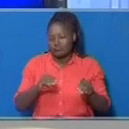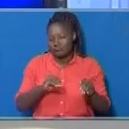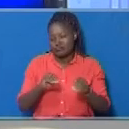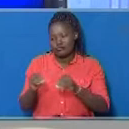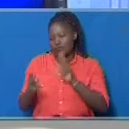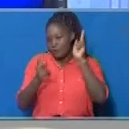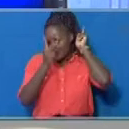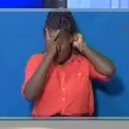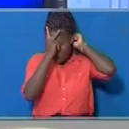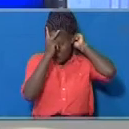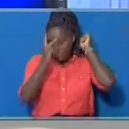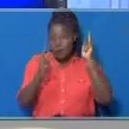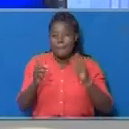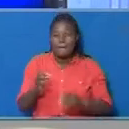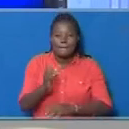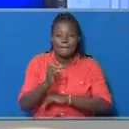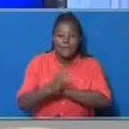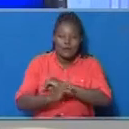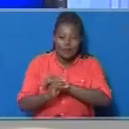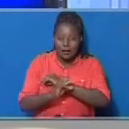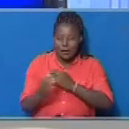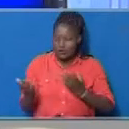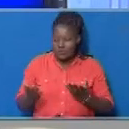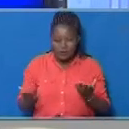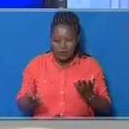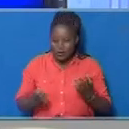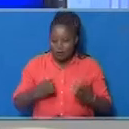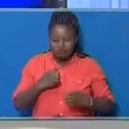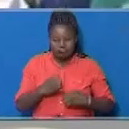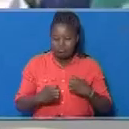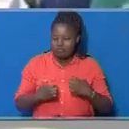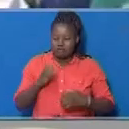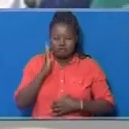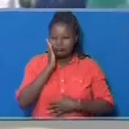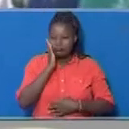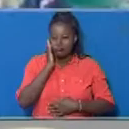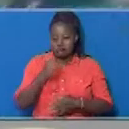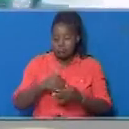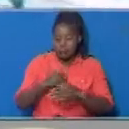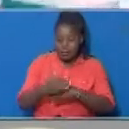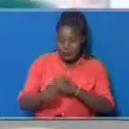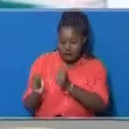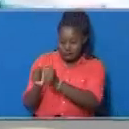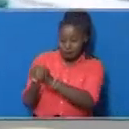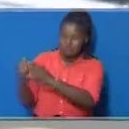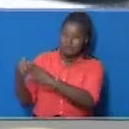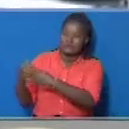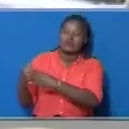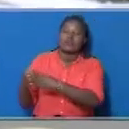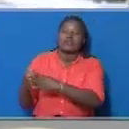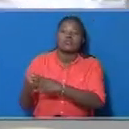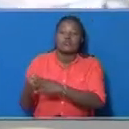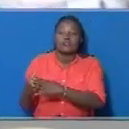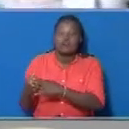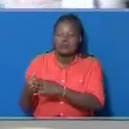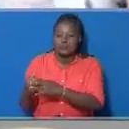where the mood was also somber after a requiem mass for the 14 pupils who passed away in